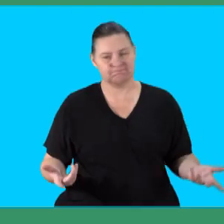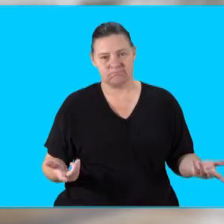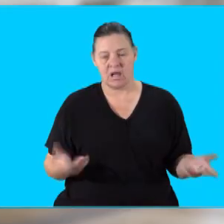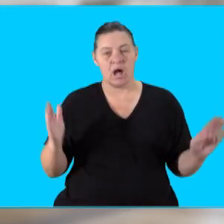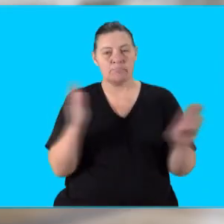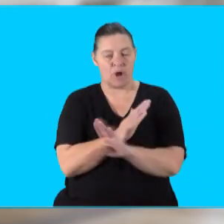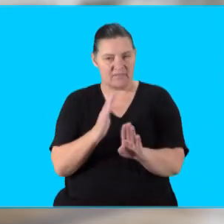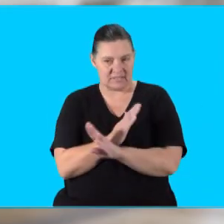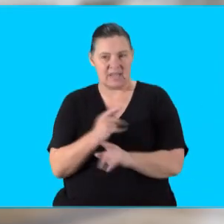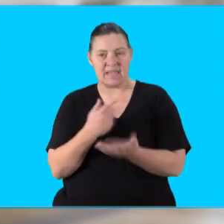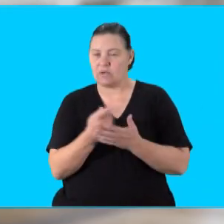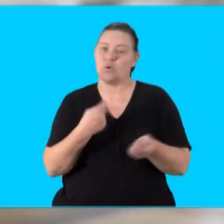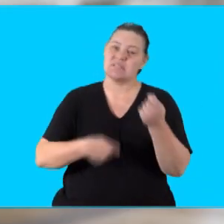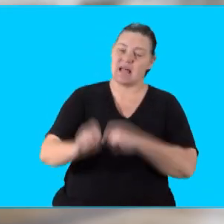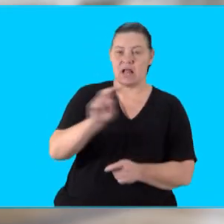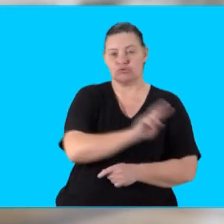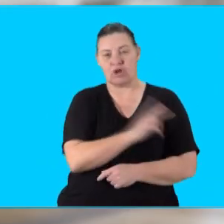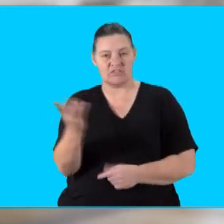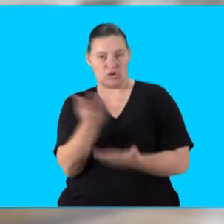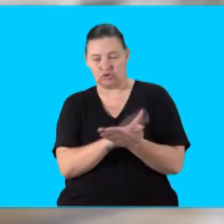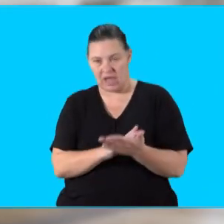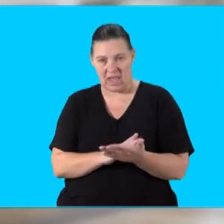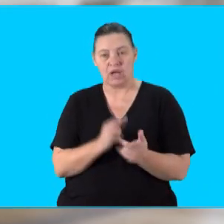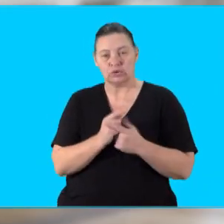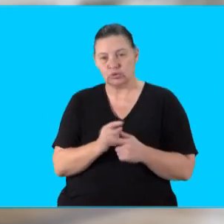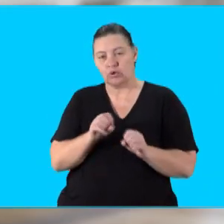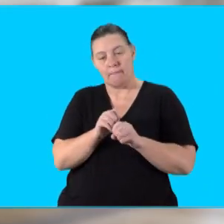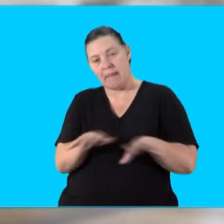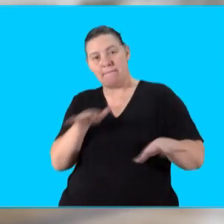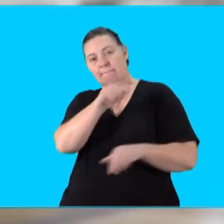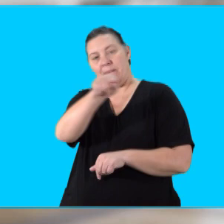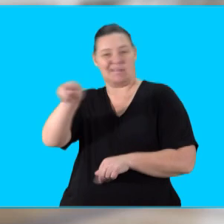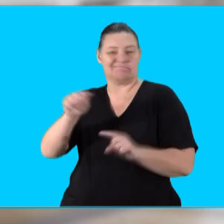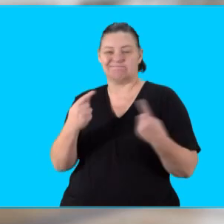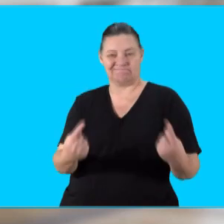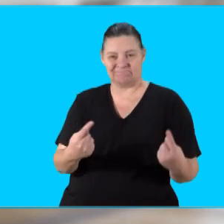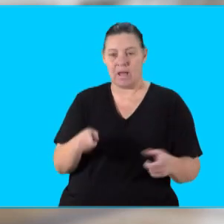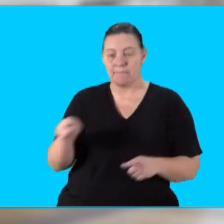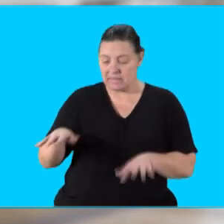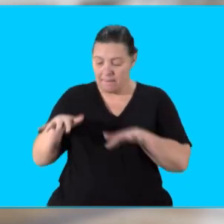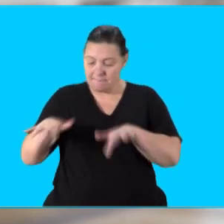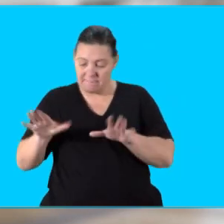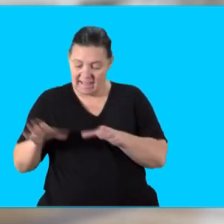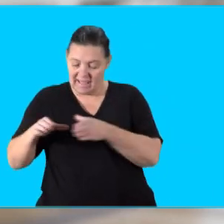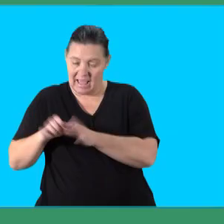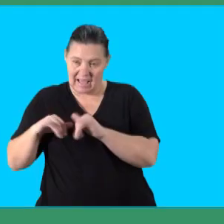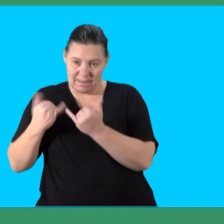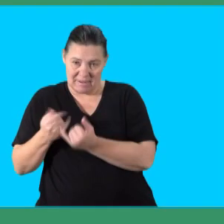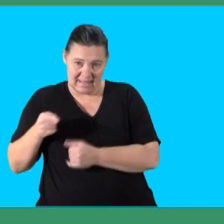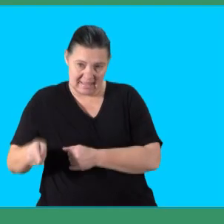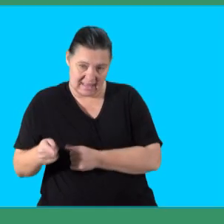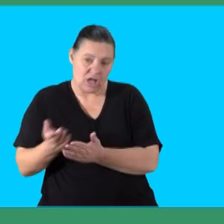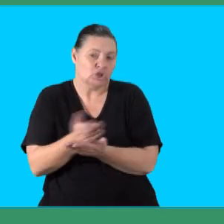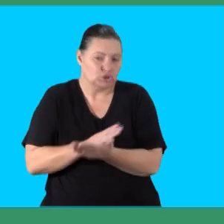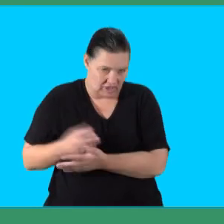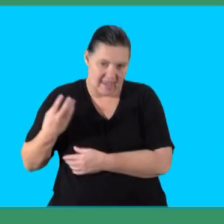company cannot sell or transfer their shares to the general public. But in a public company, shares